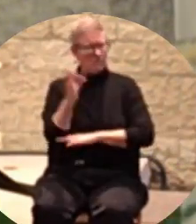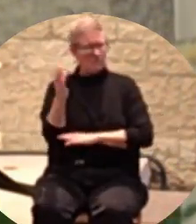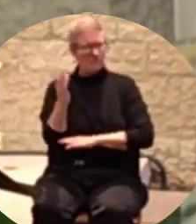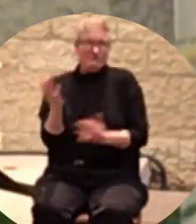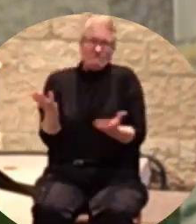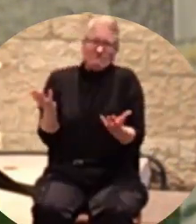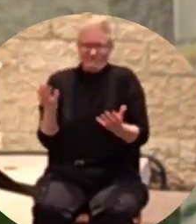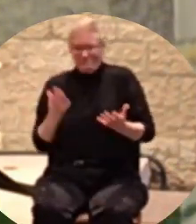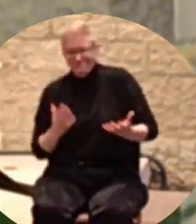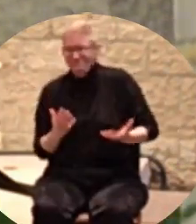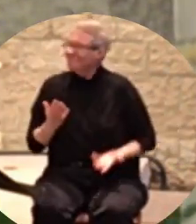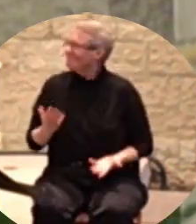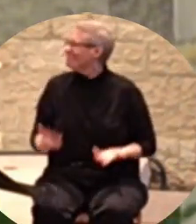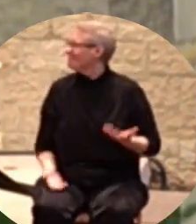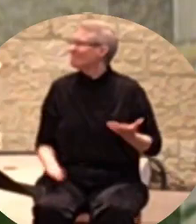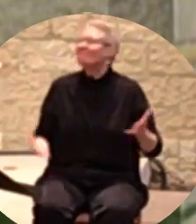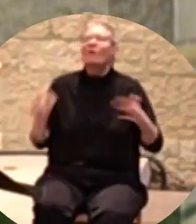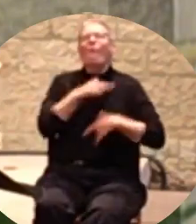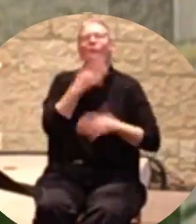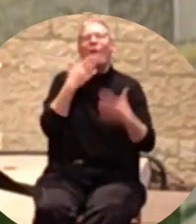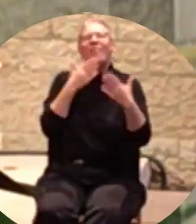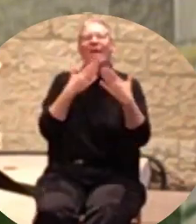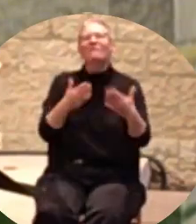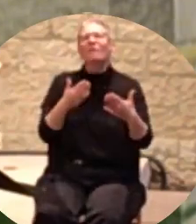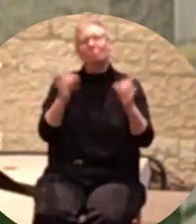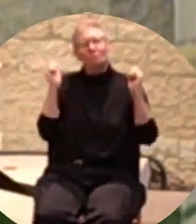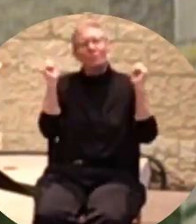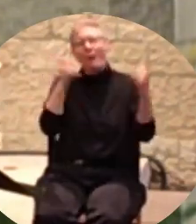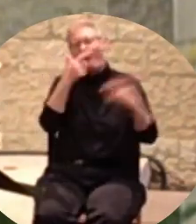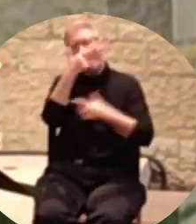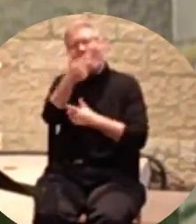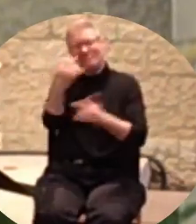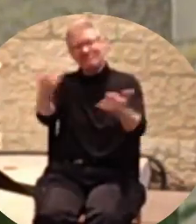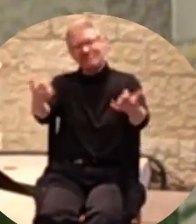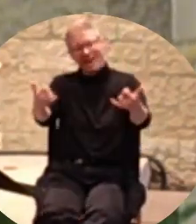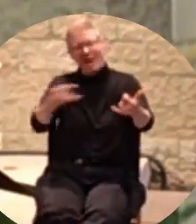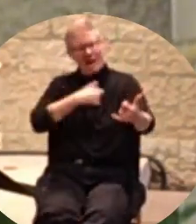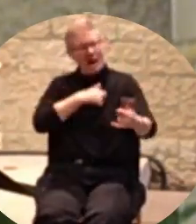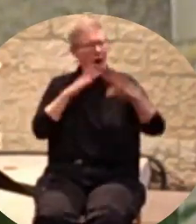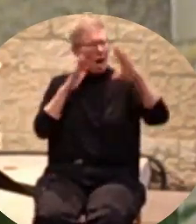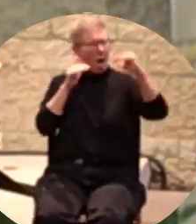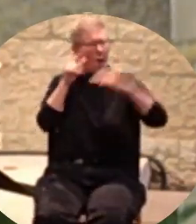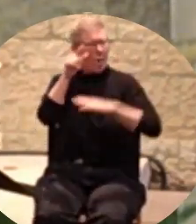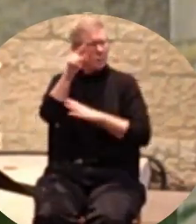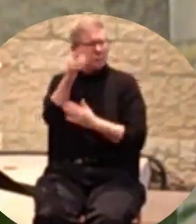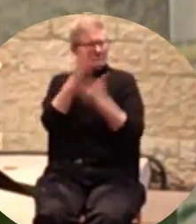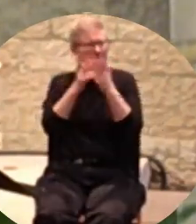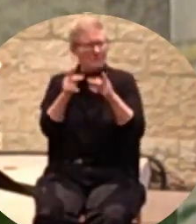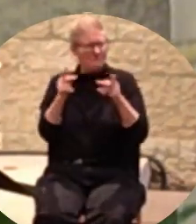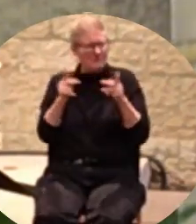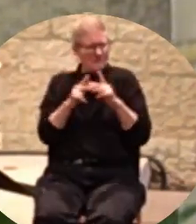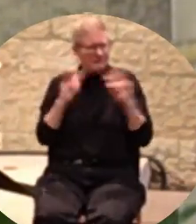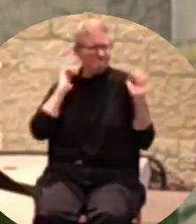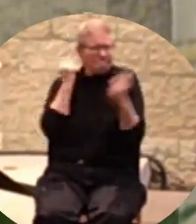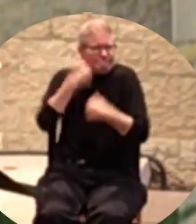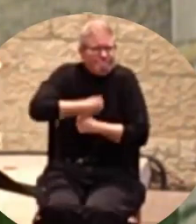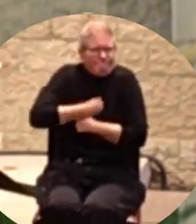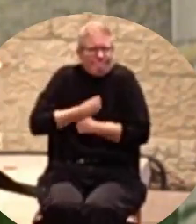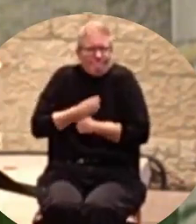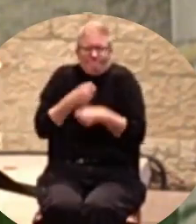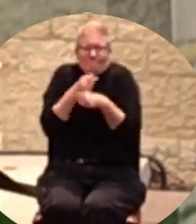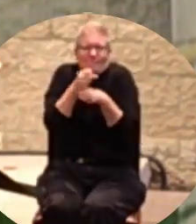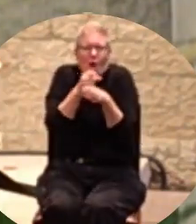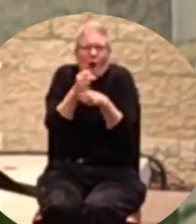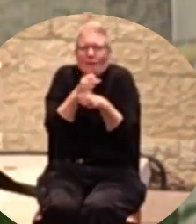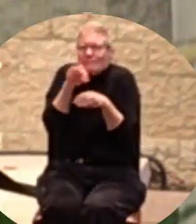itself. And so we're grateful that you're with us today. I hope that you're somewhere curled up nicely with a cup of coffee, a cup